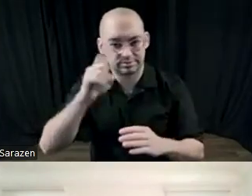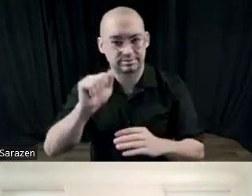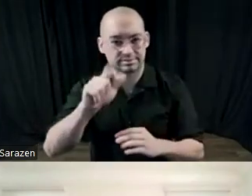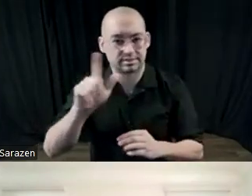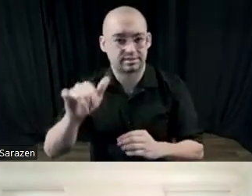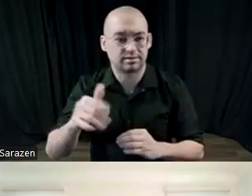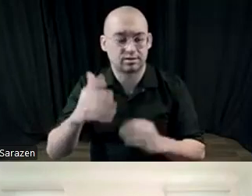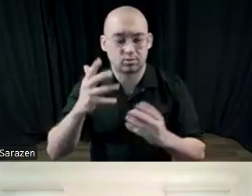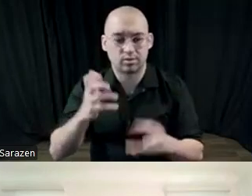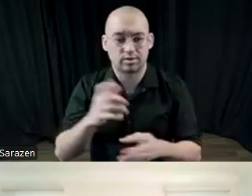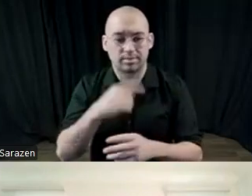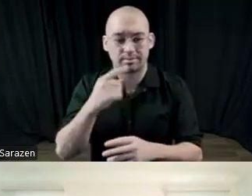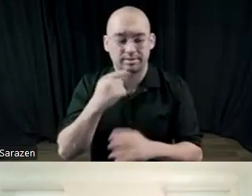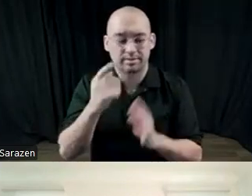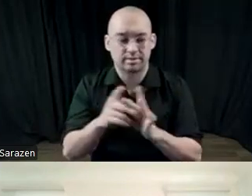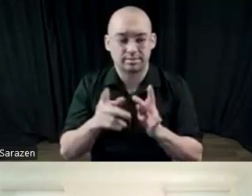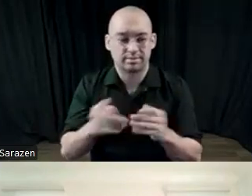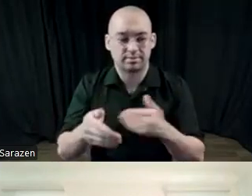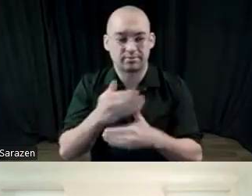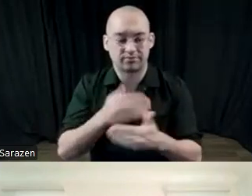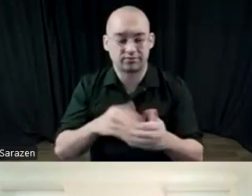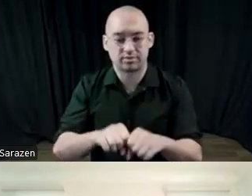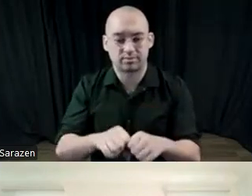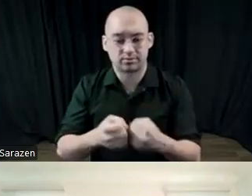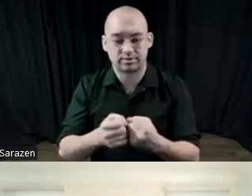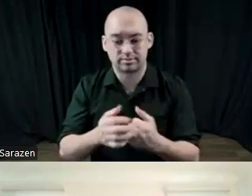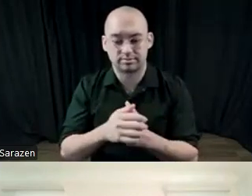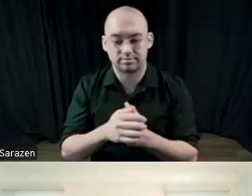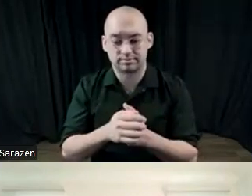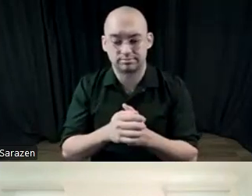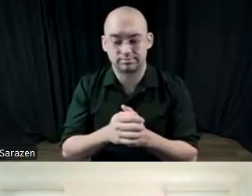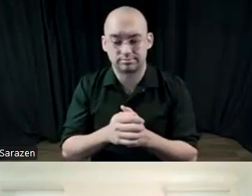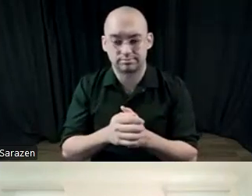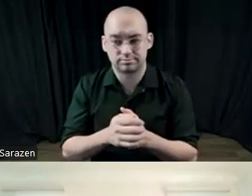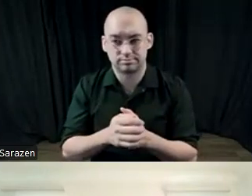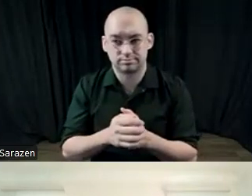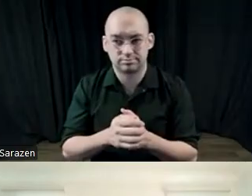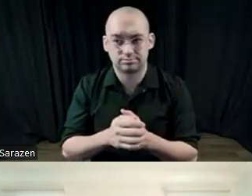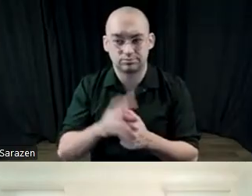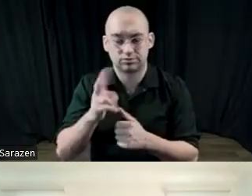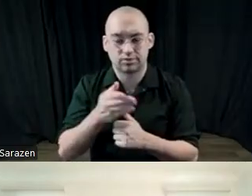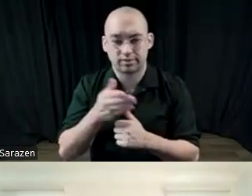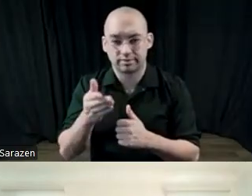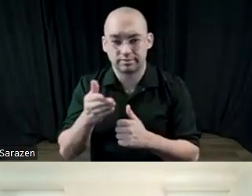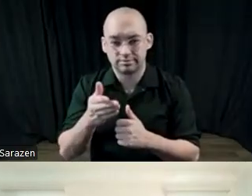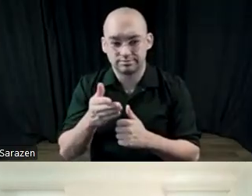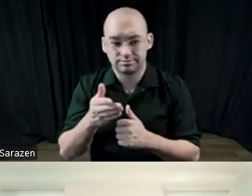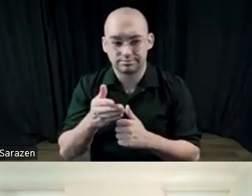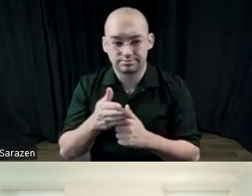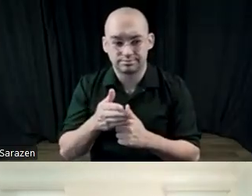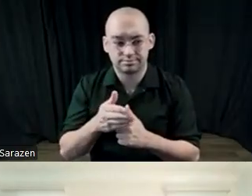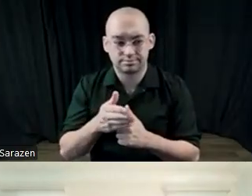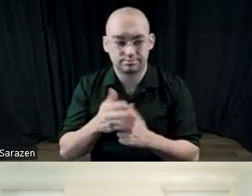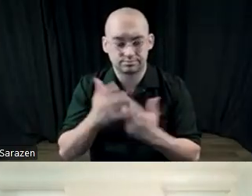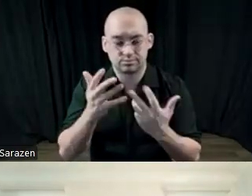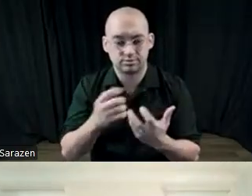public comment before we take our break, because that's what we promise our public. I want to just do two things. I want to